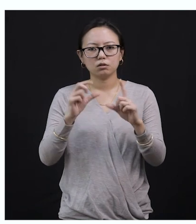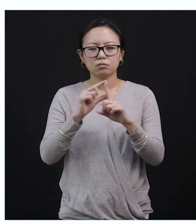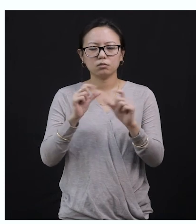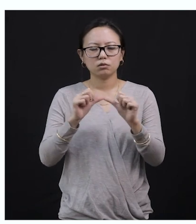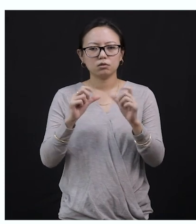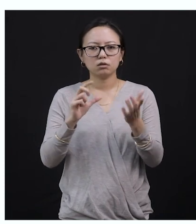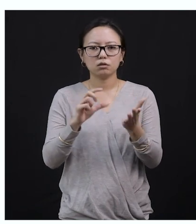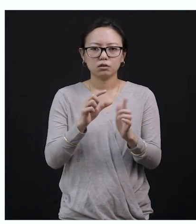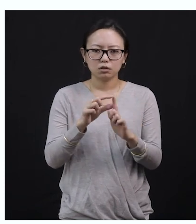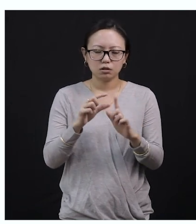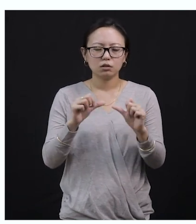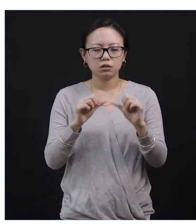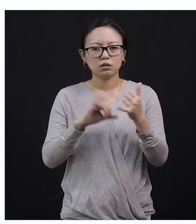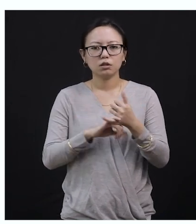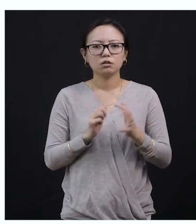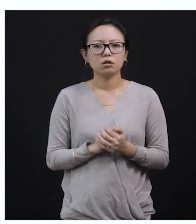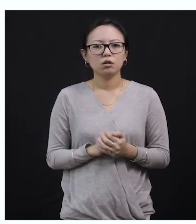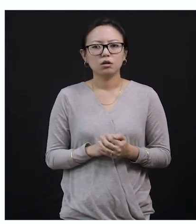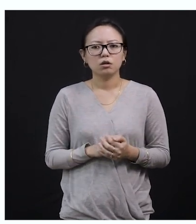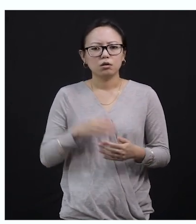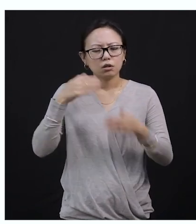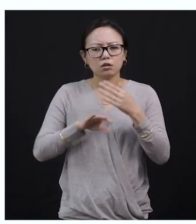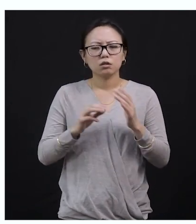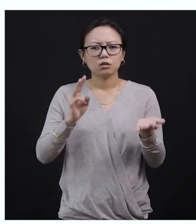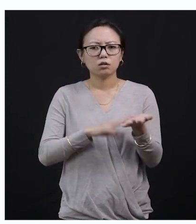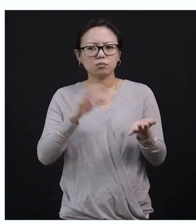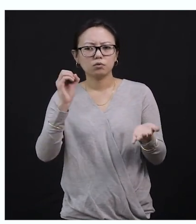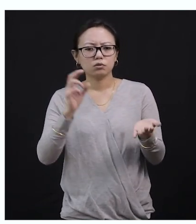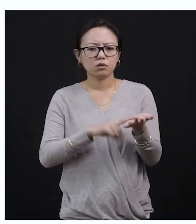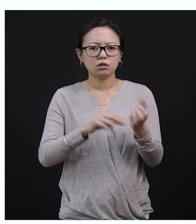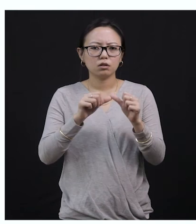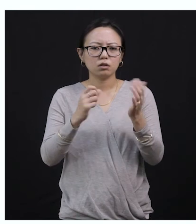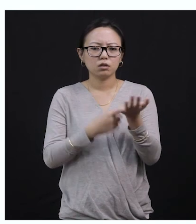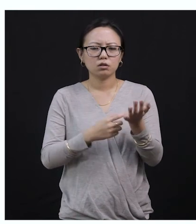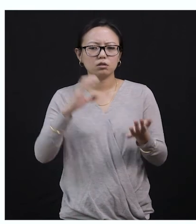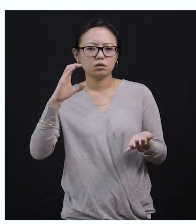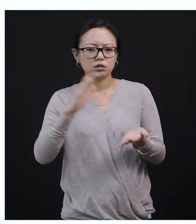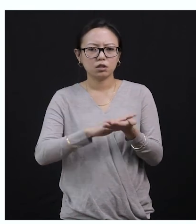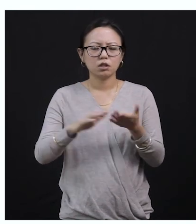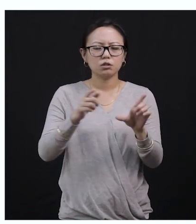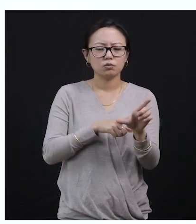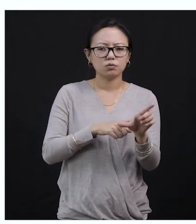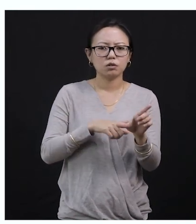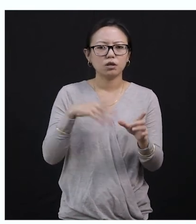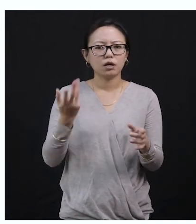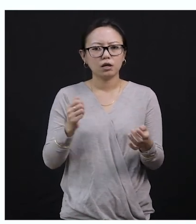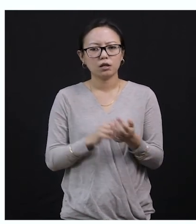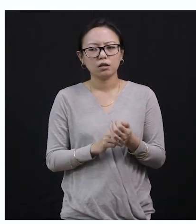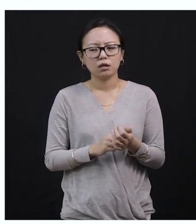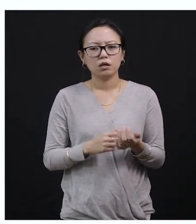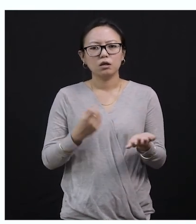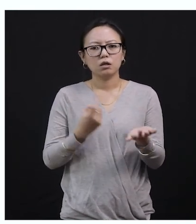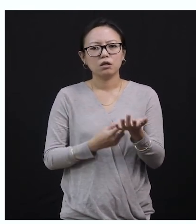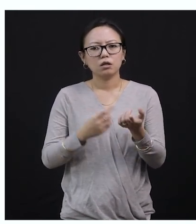of government, where the power passed on from the father to the son and to the younger generations,